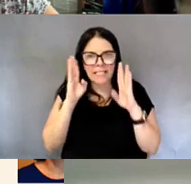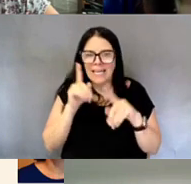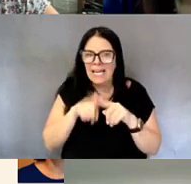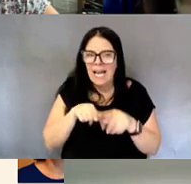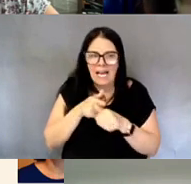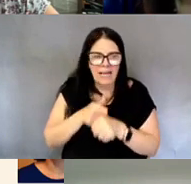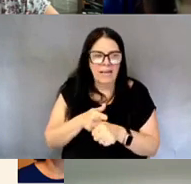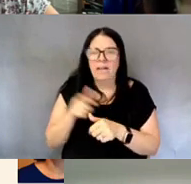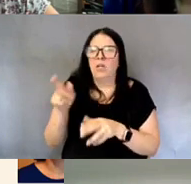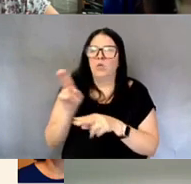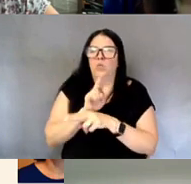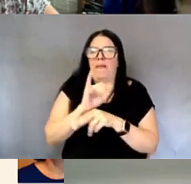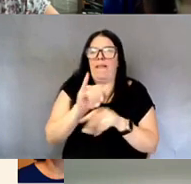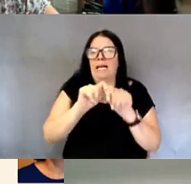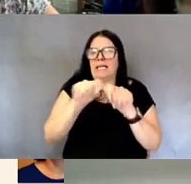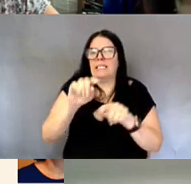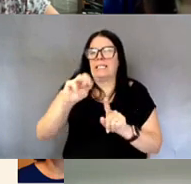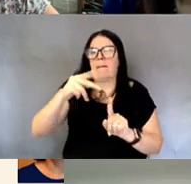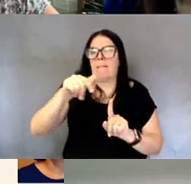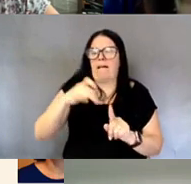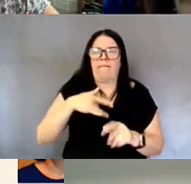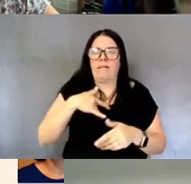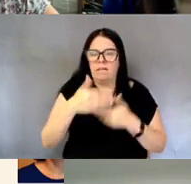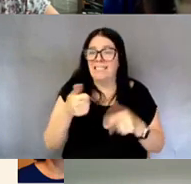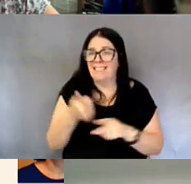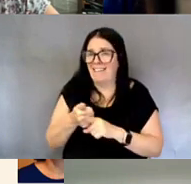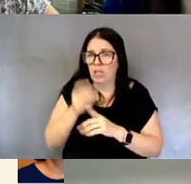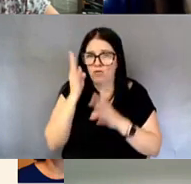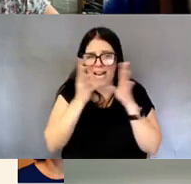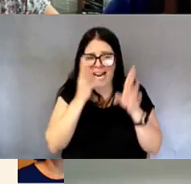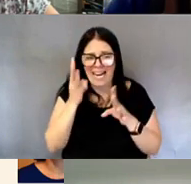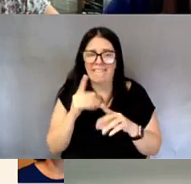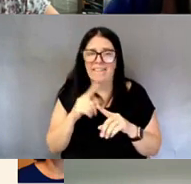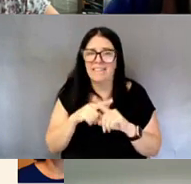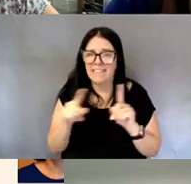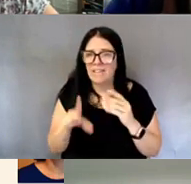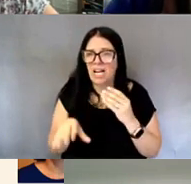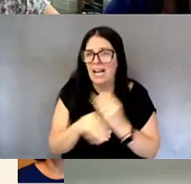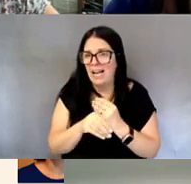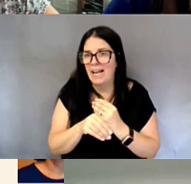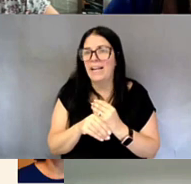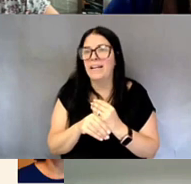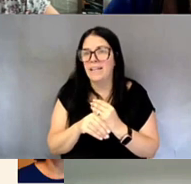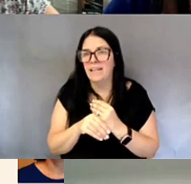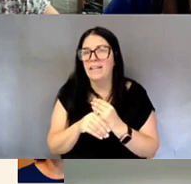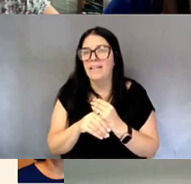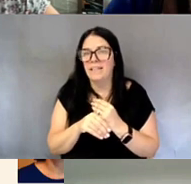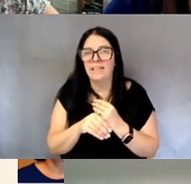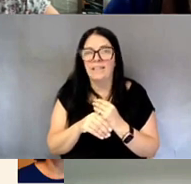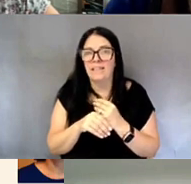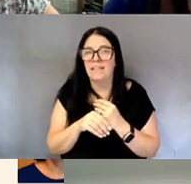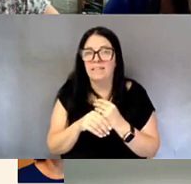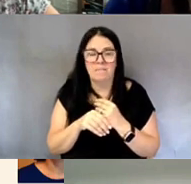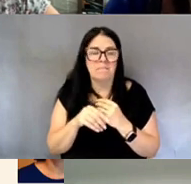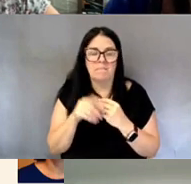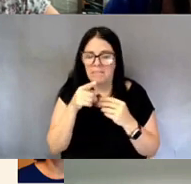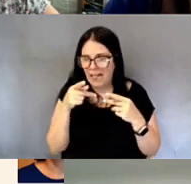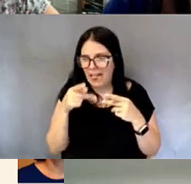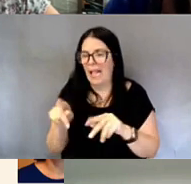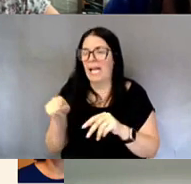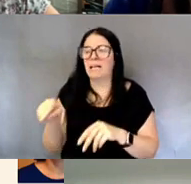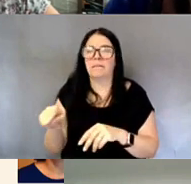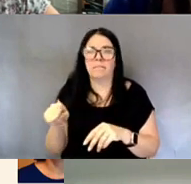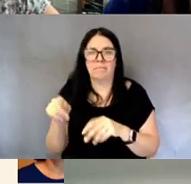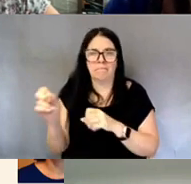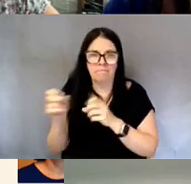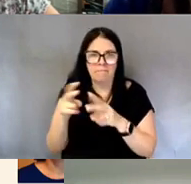task for a longer period. And he is very creative in terms of adding things. And this slide allows him to put down his personal